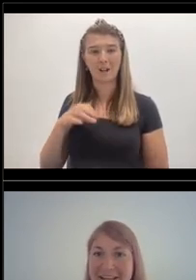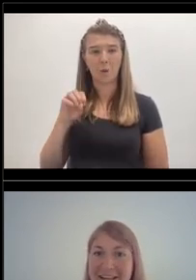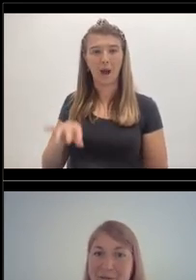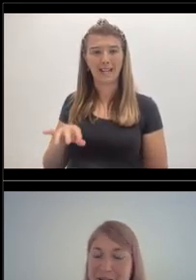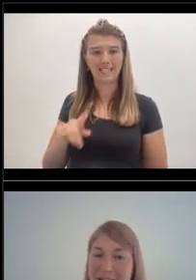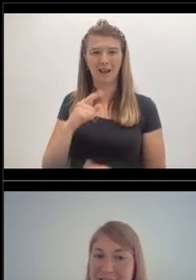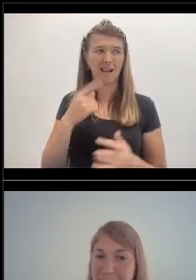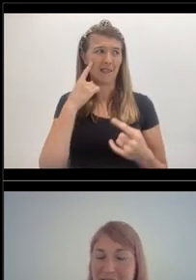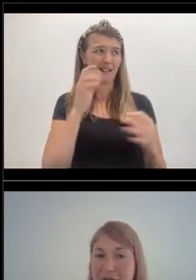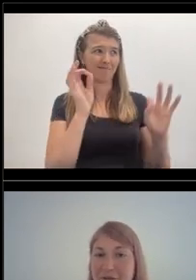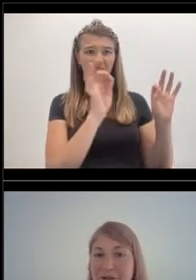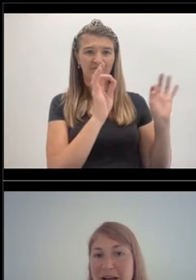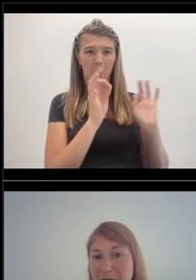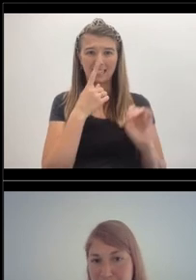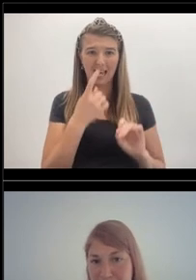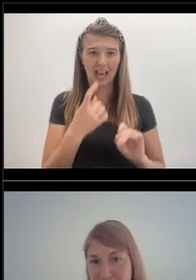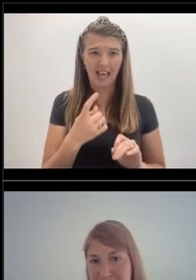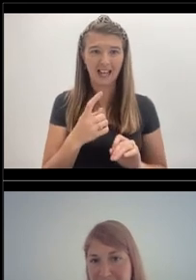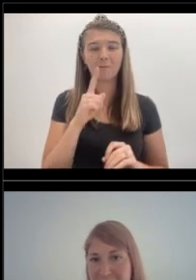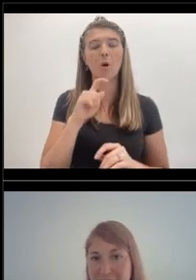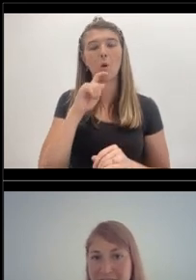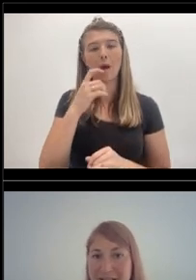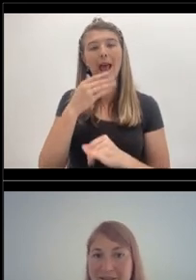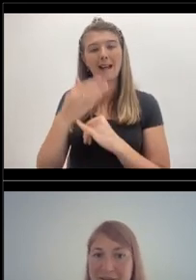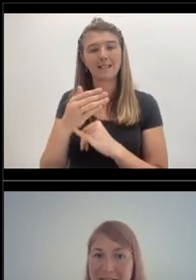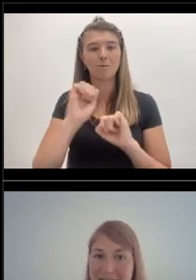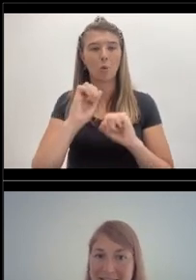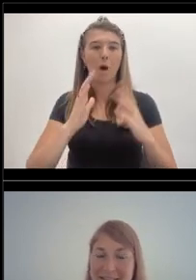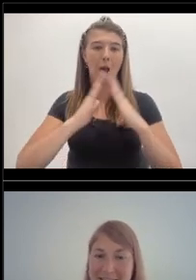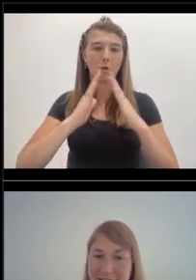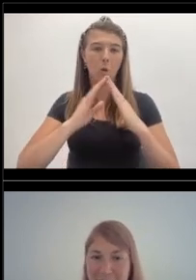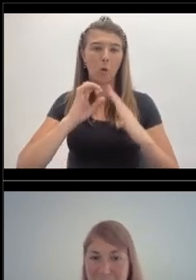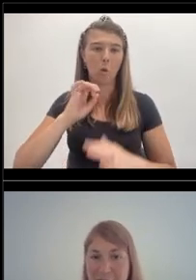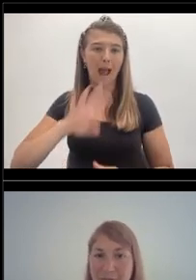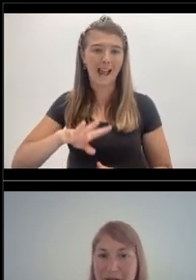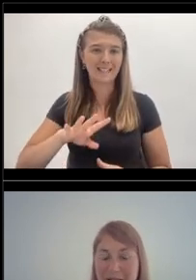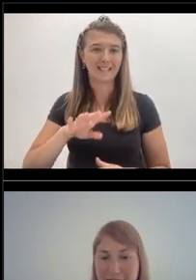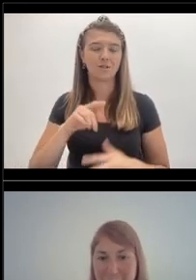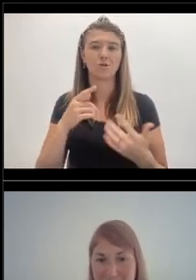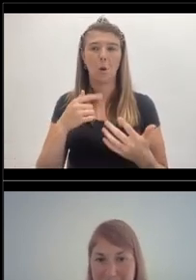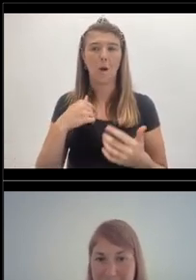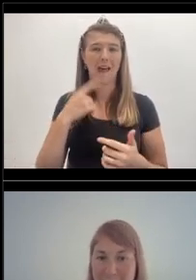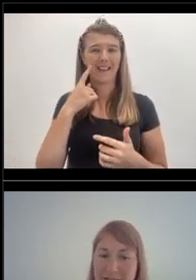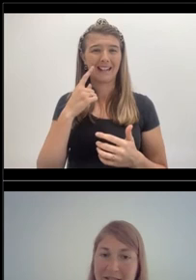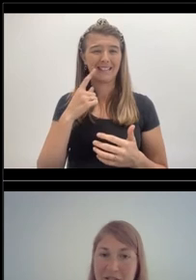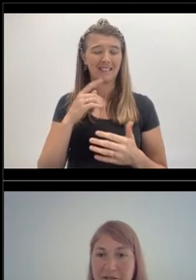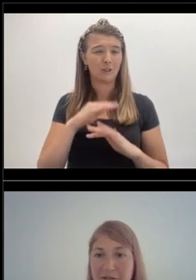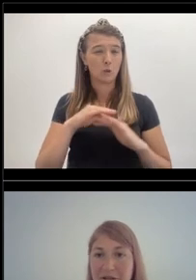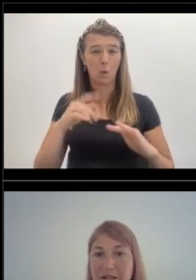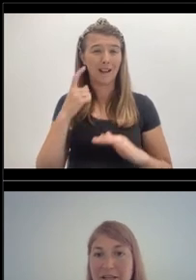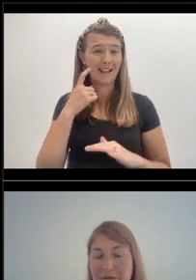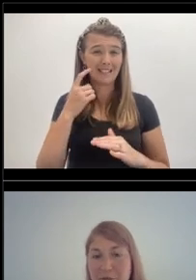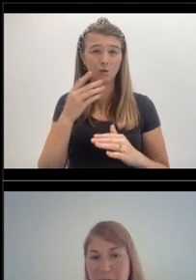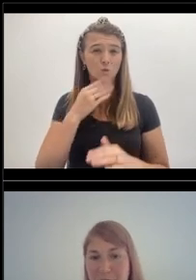but it will end up in your household waste. So I don't think it's easy to separate out the masks, but in